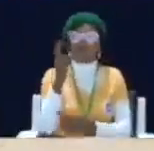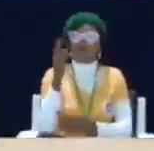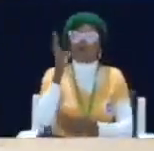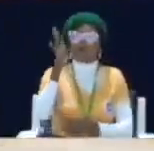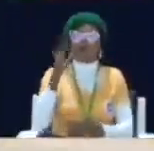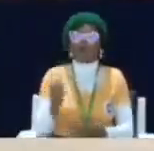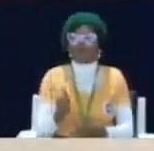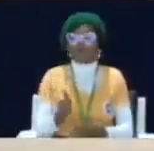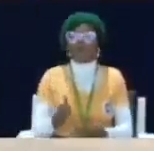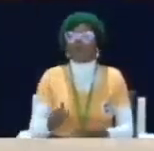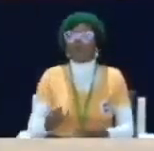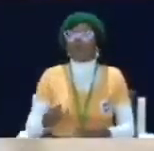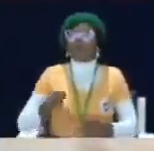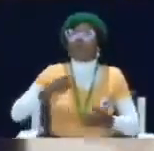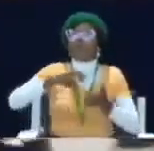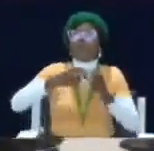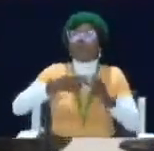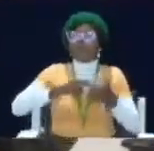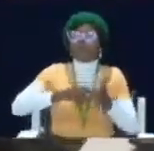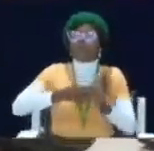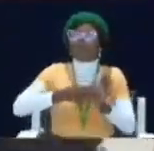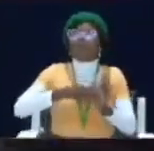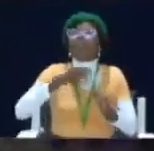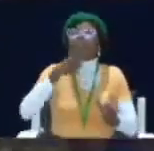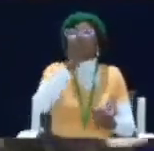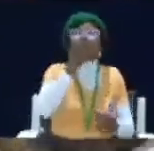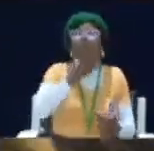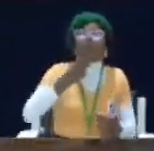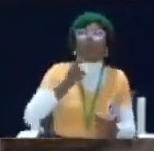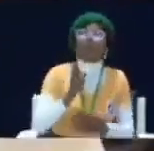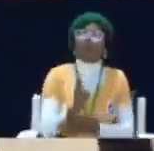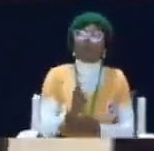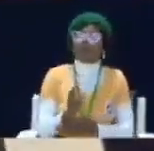Lawyers, arise, speak up.